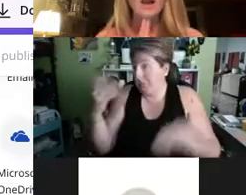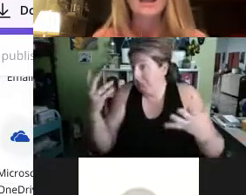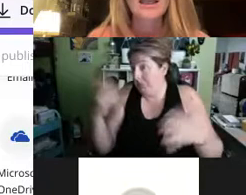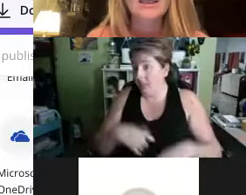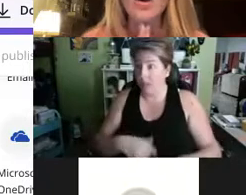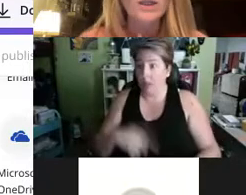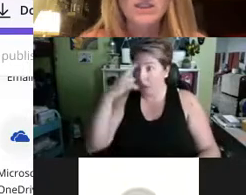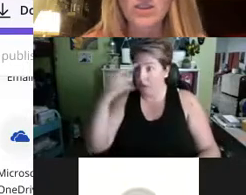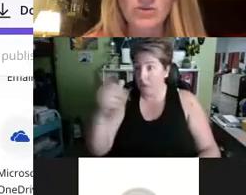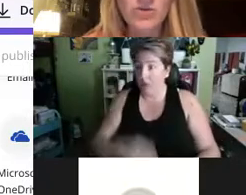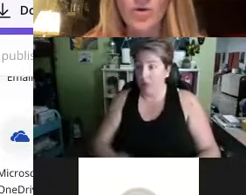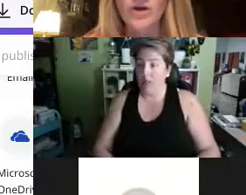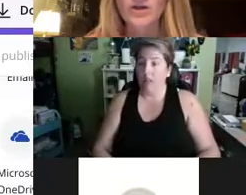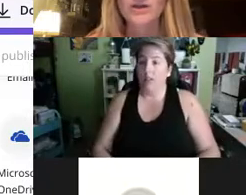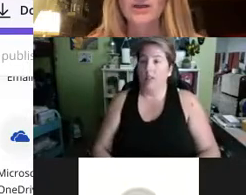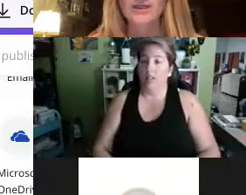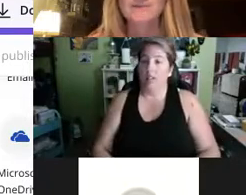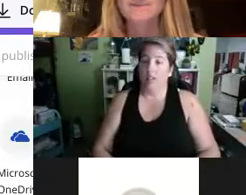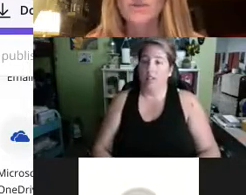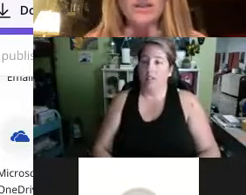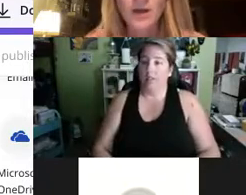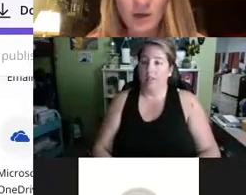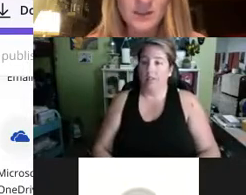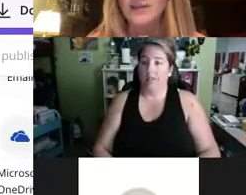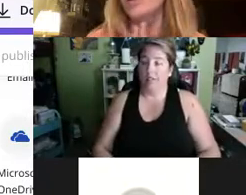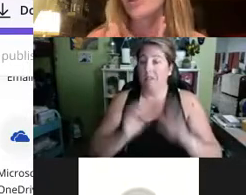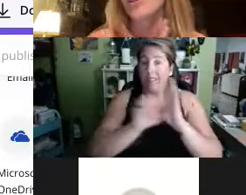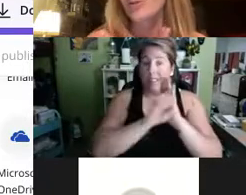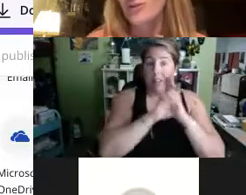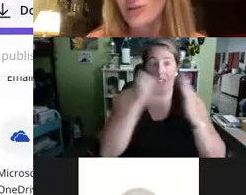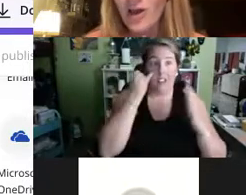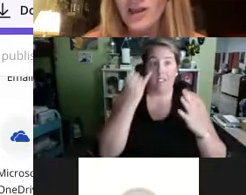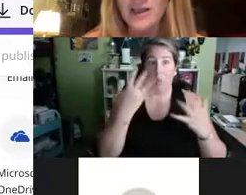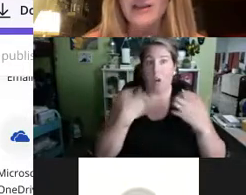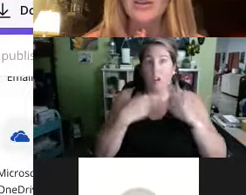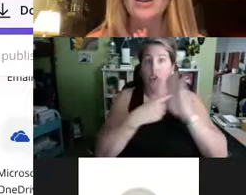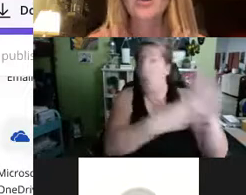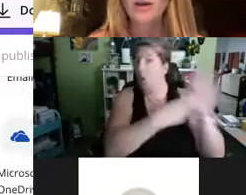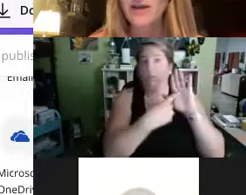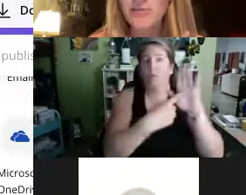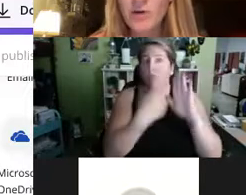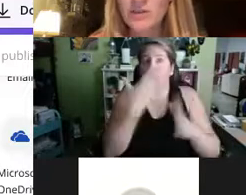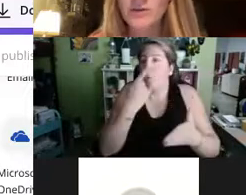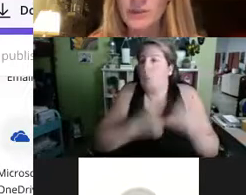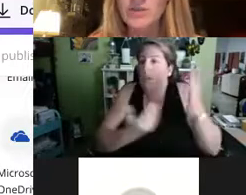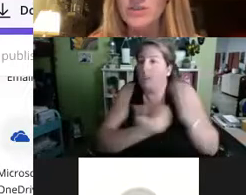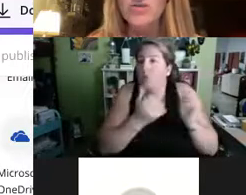say you highlight what's new, or the harvest collection or the holiday collection, and you want to make a post for Pinterest. You could